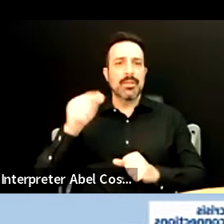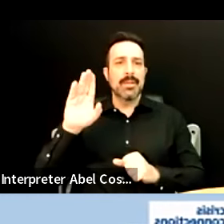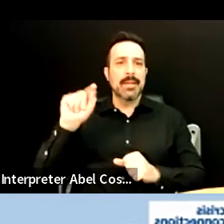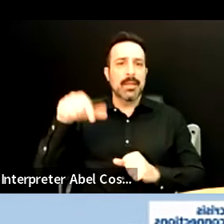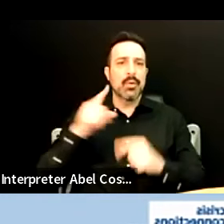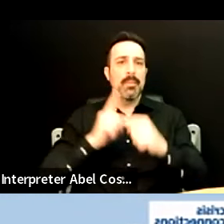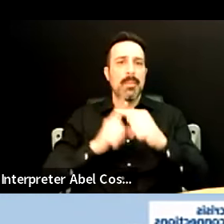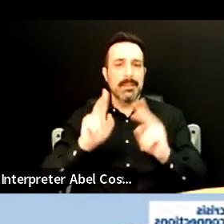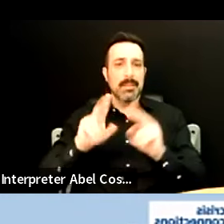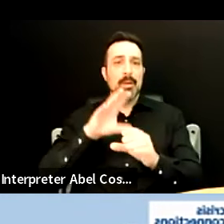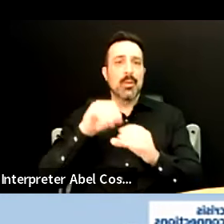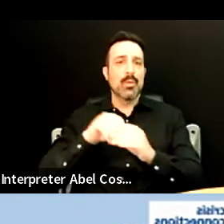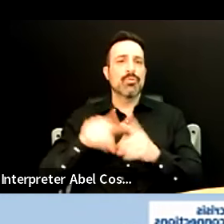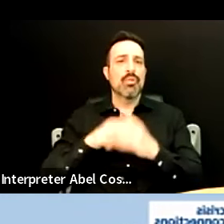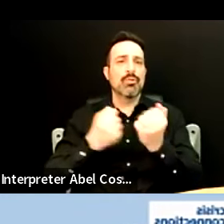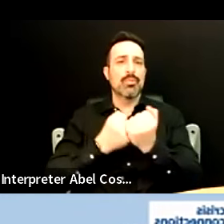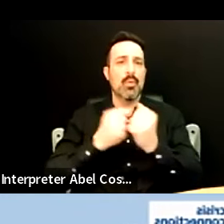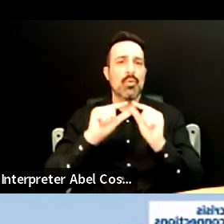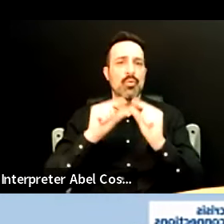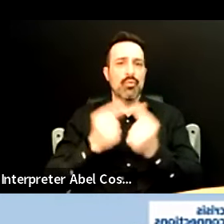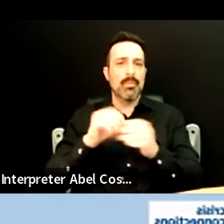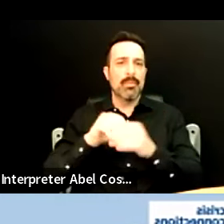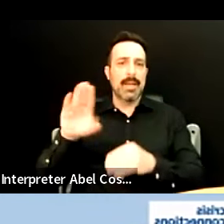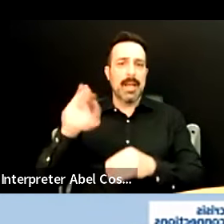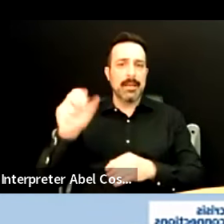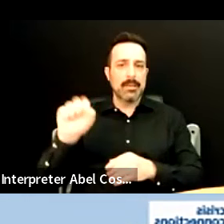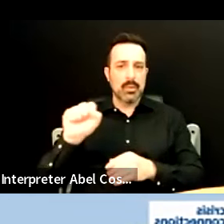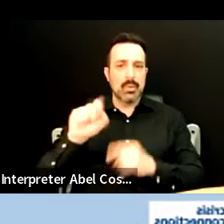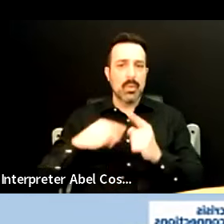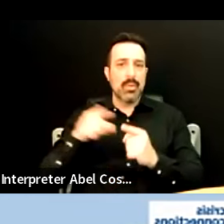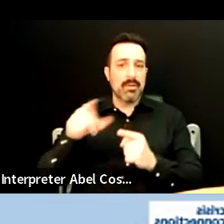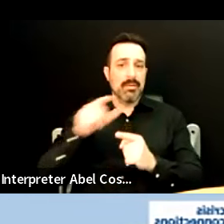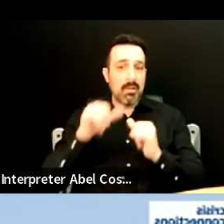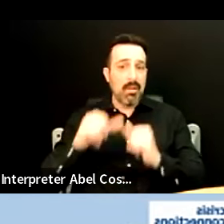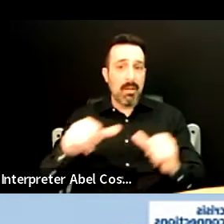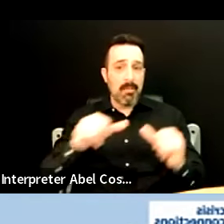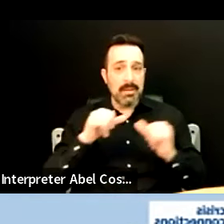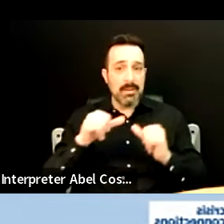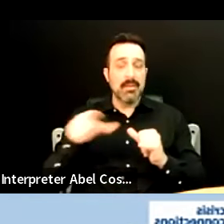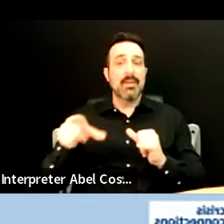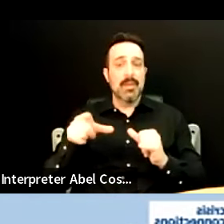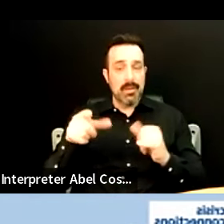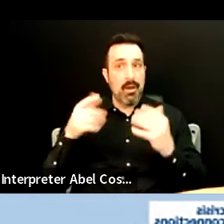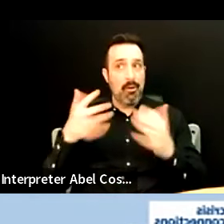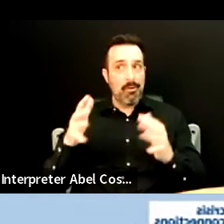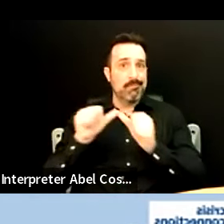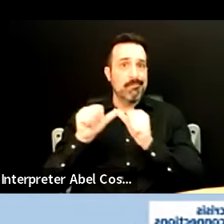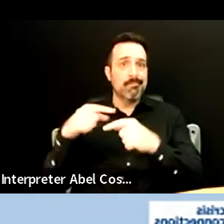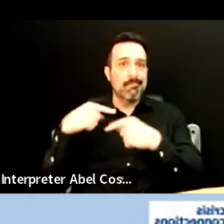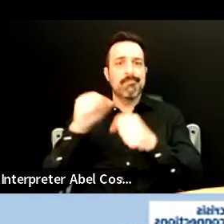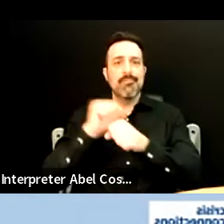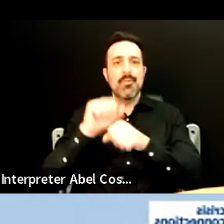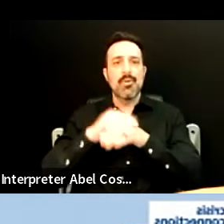people, including starting a support group in their high school when this was not common. They have and continue to work on